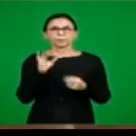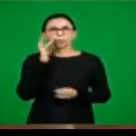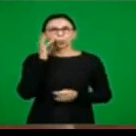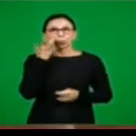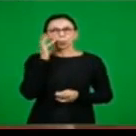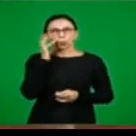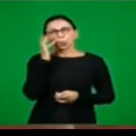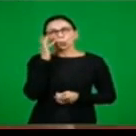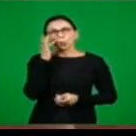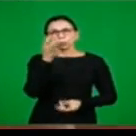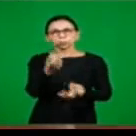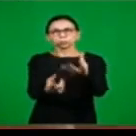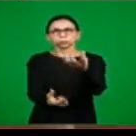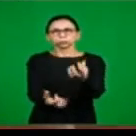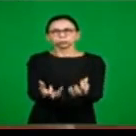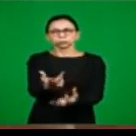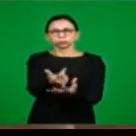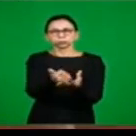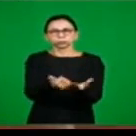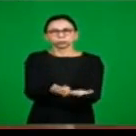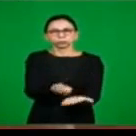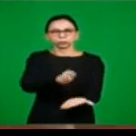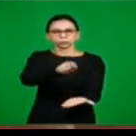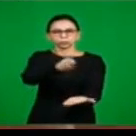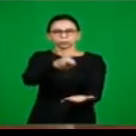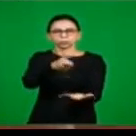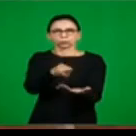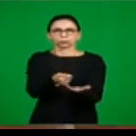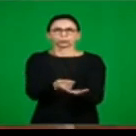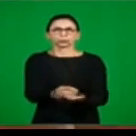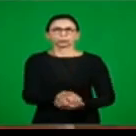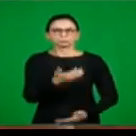It was like fire tried and